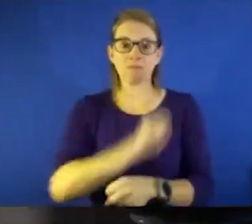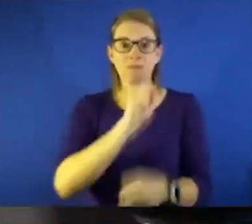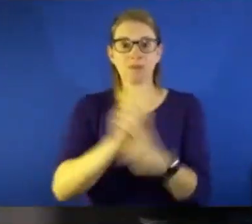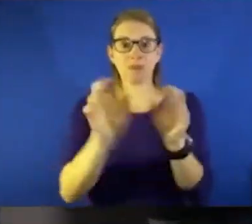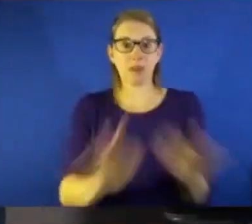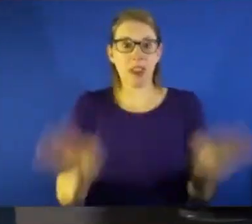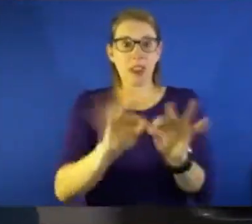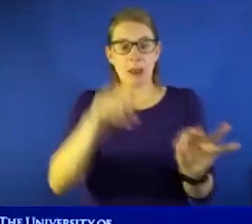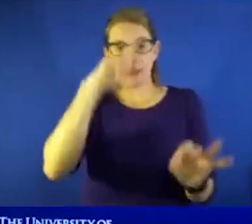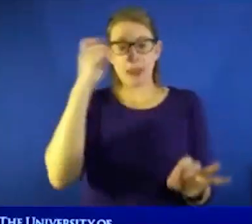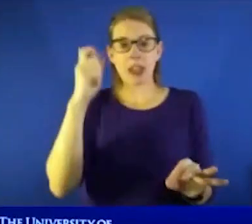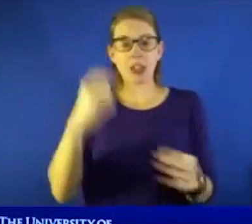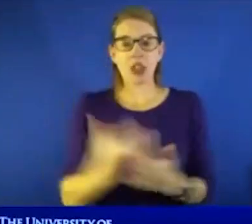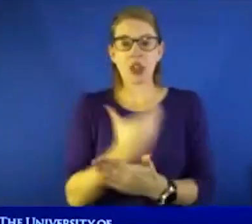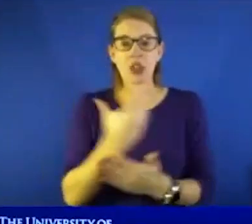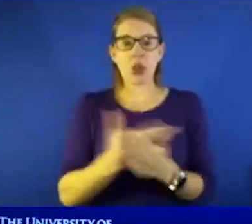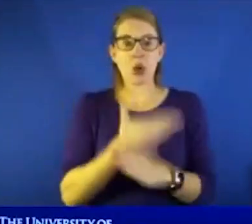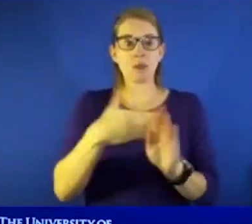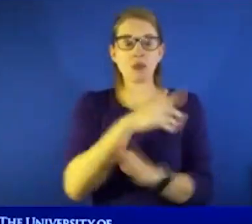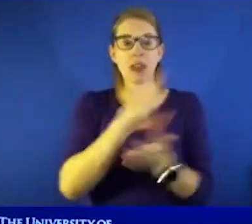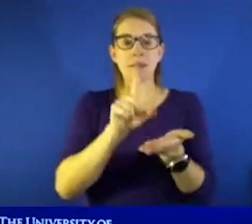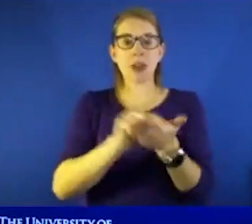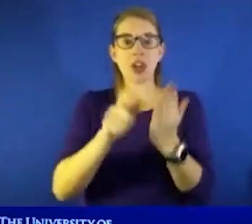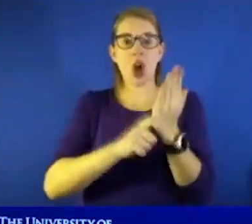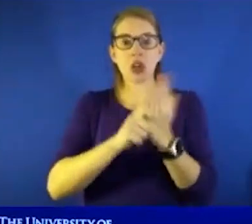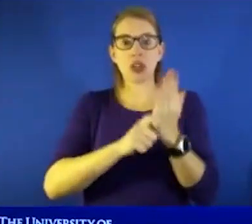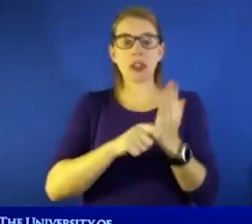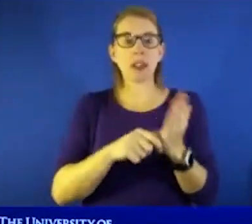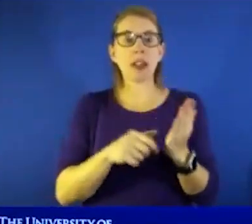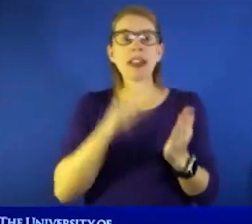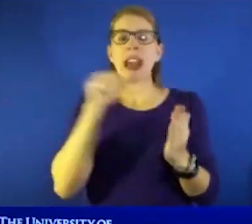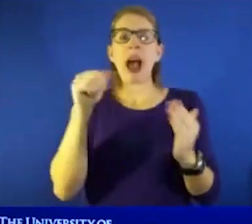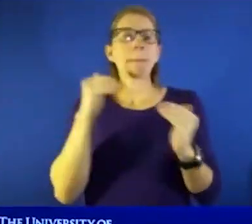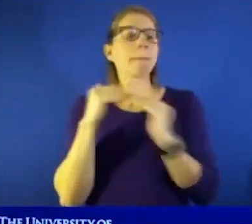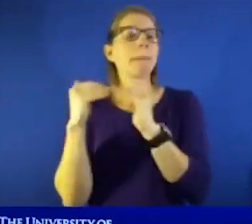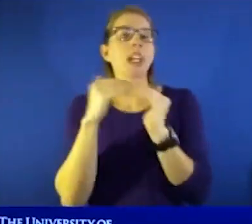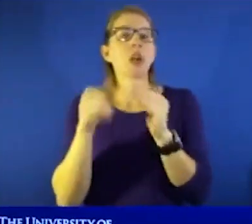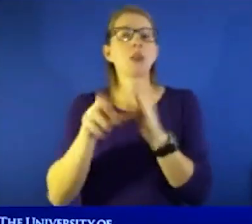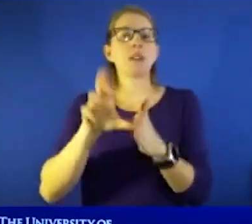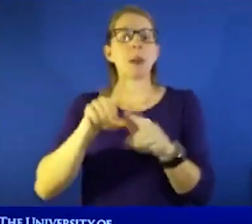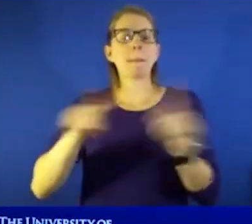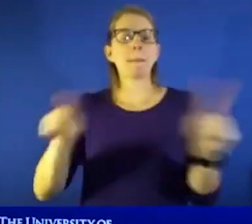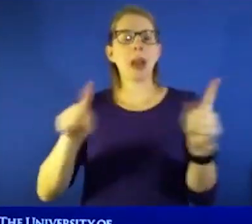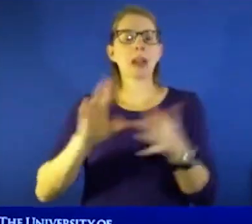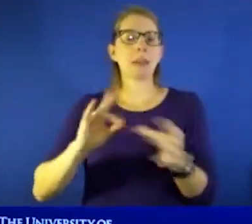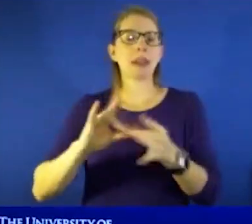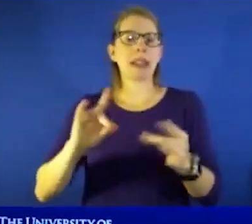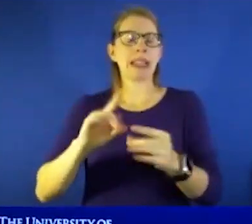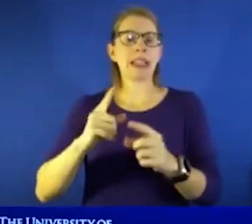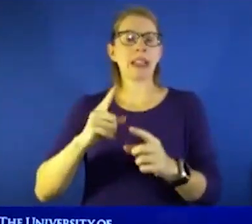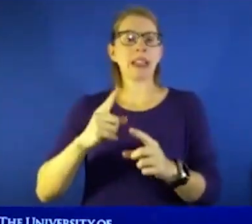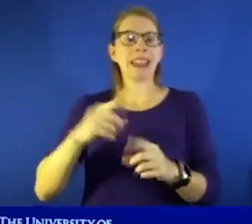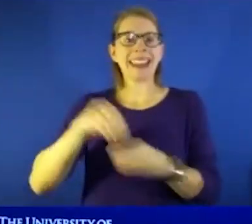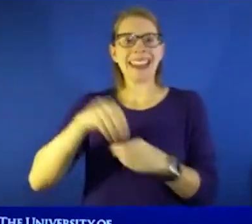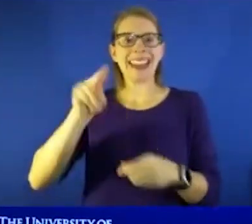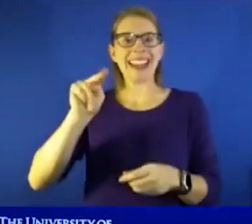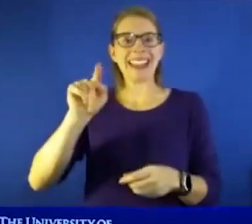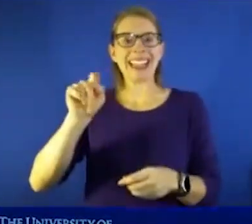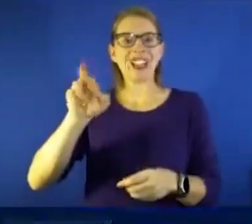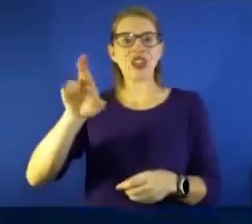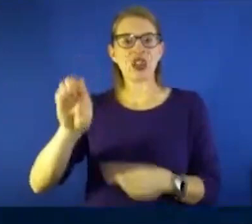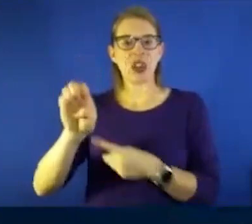new preprint article, and again, not peer-reviewed, but there was a commentary in Nature yesterday about it, showing that people who